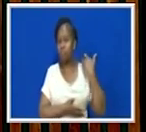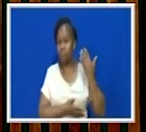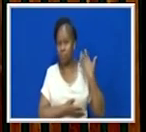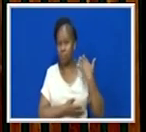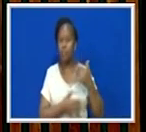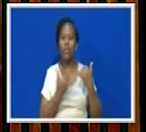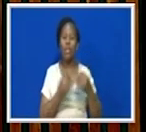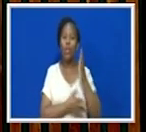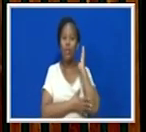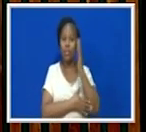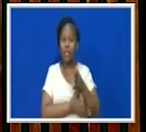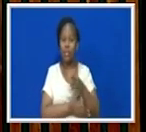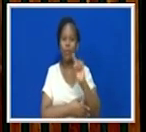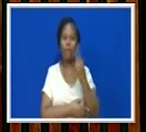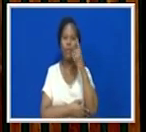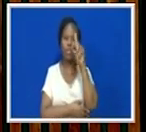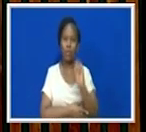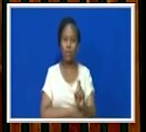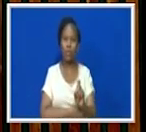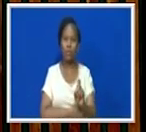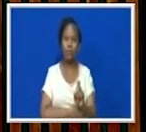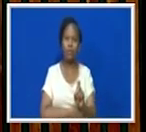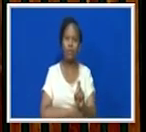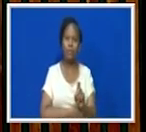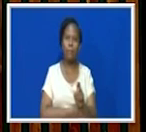So let's go straight to the first question.